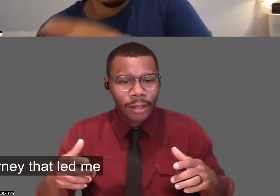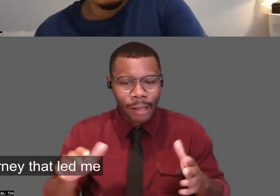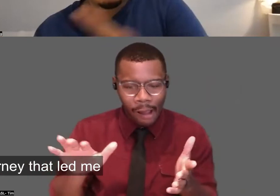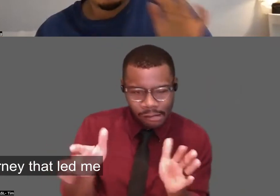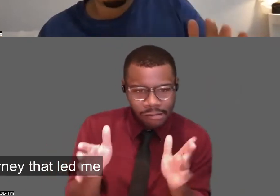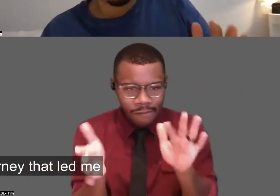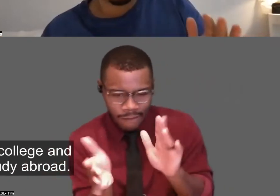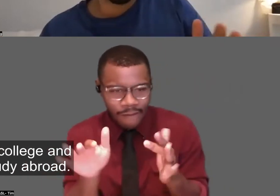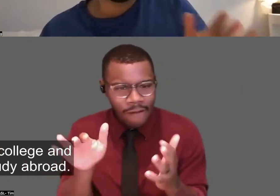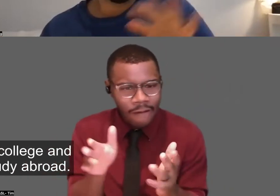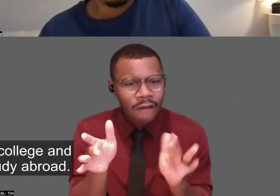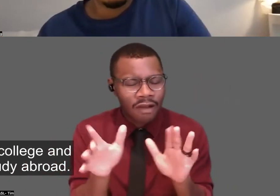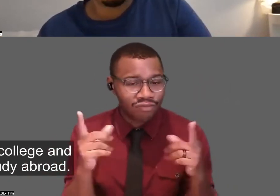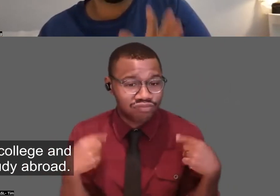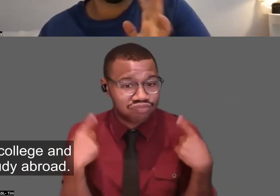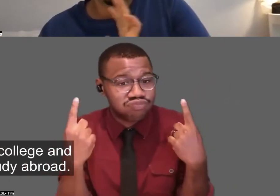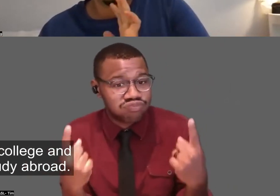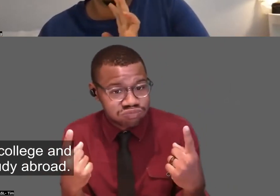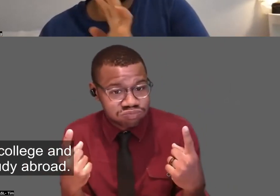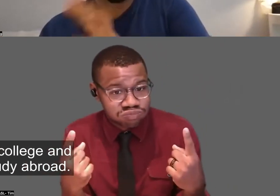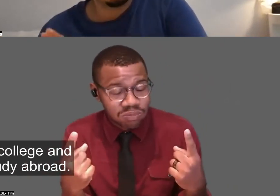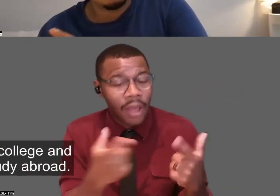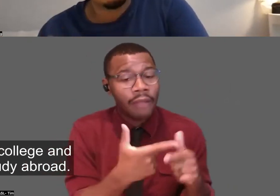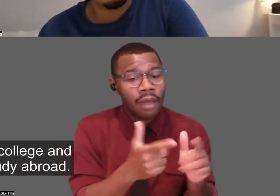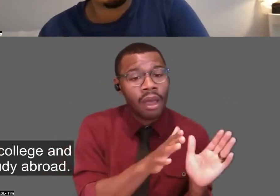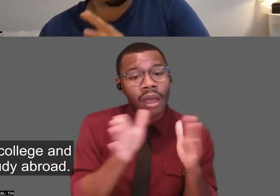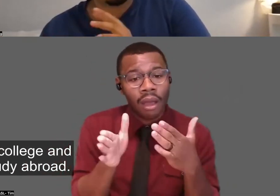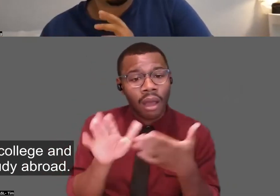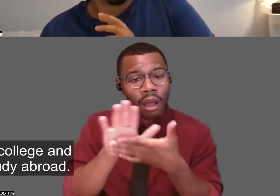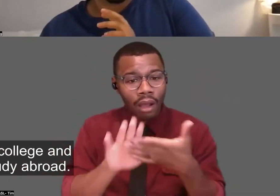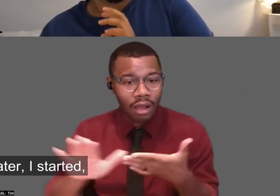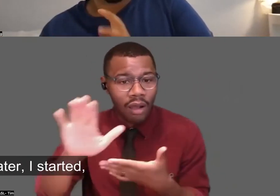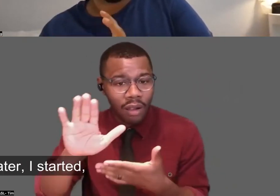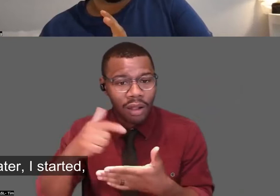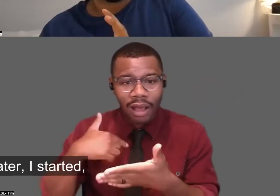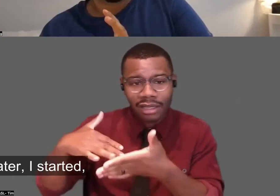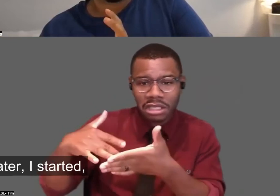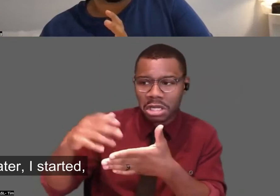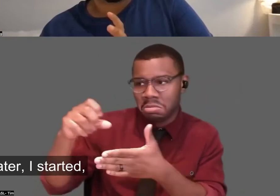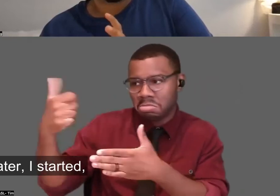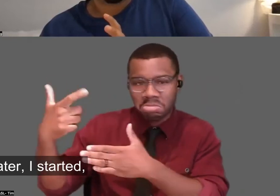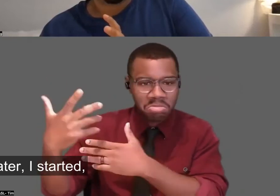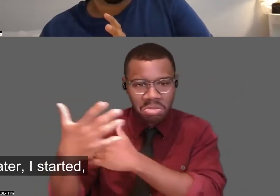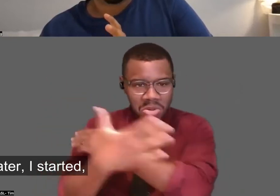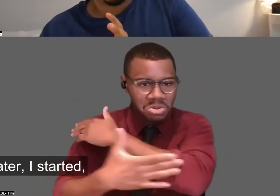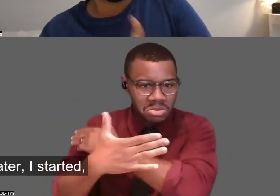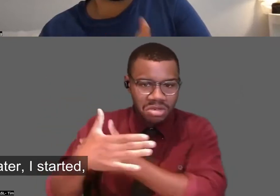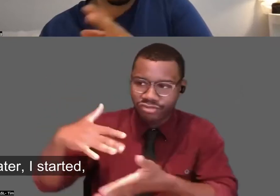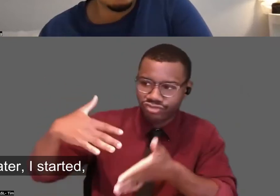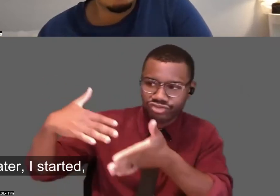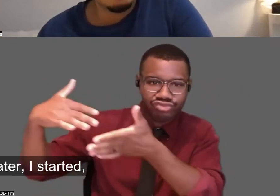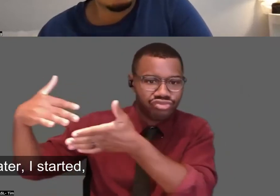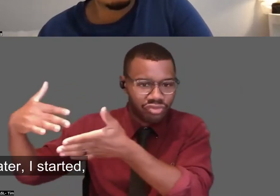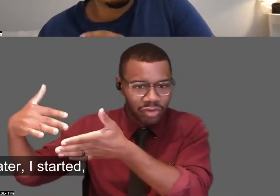of a journey that led me to then going to college and then going to study abroad. And so 10